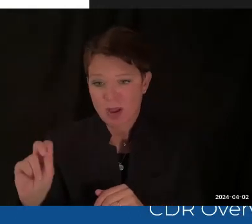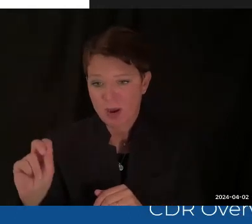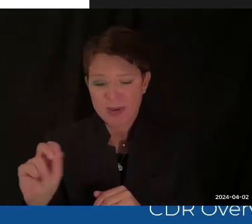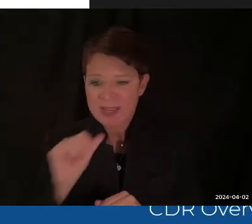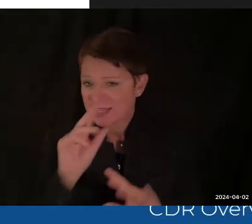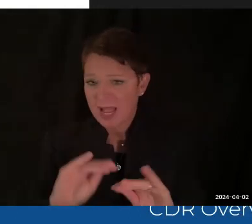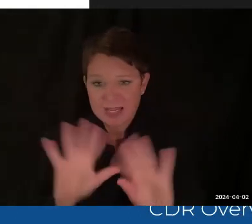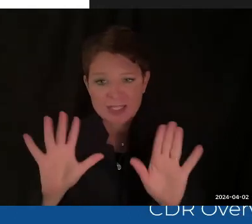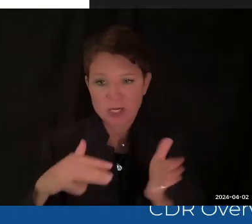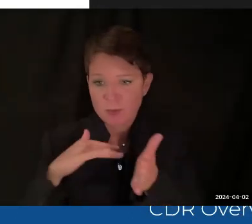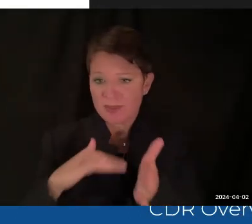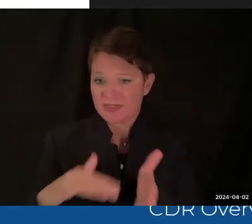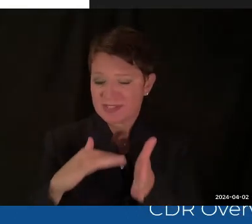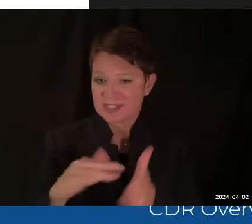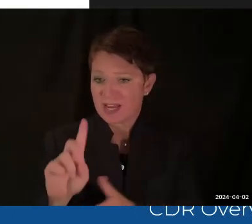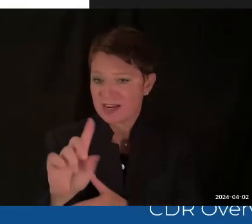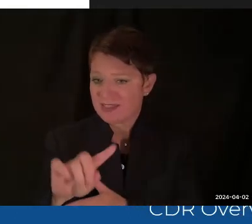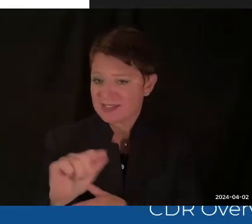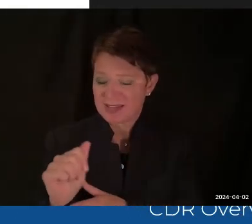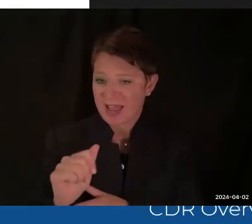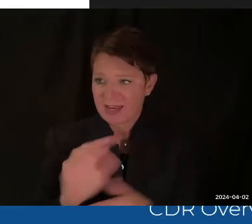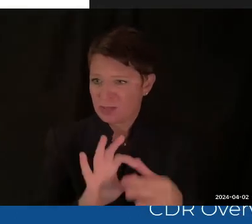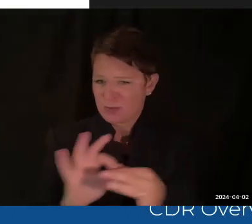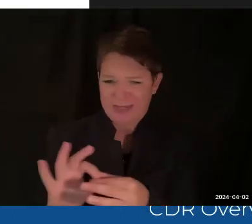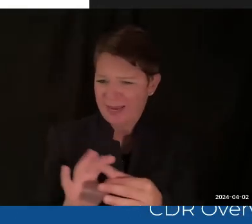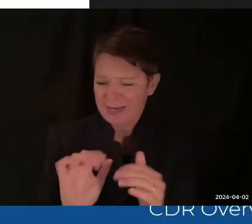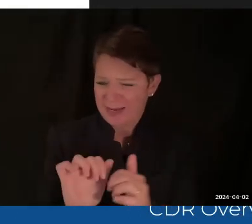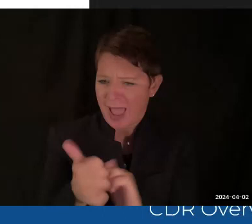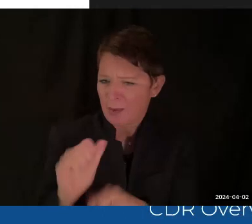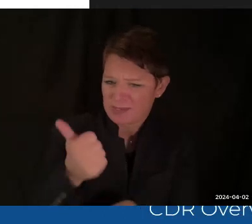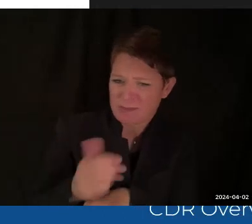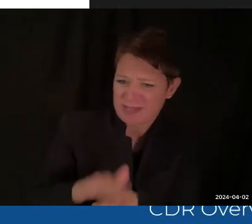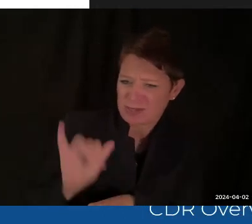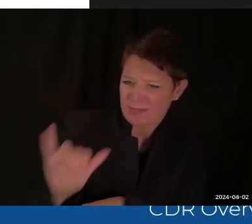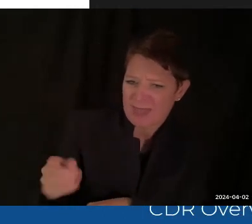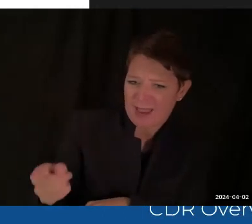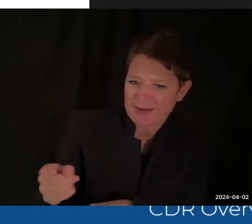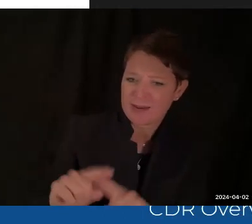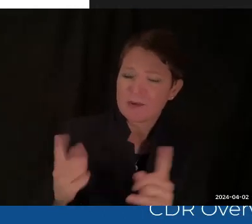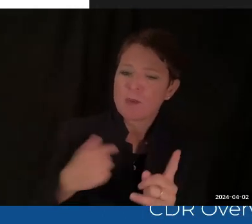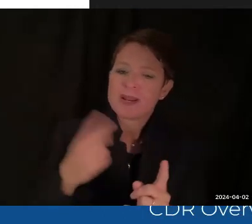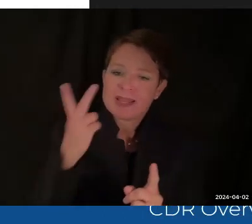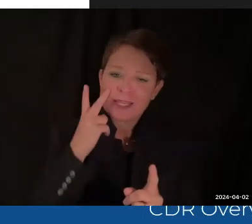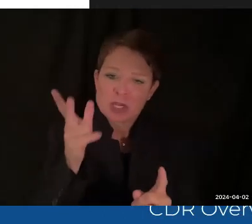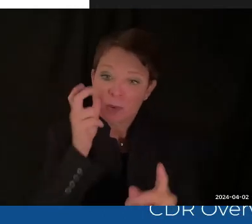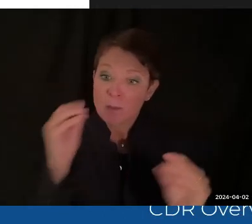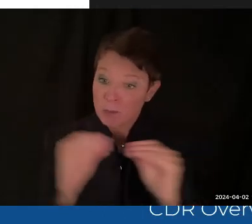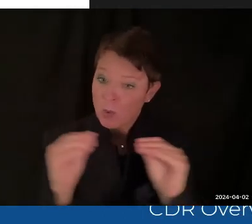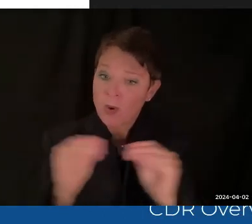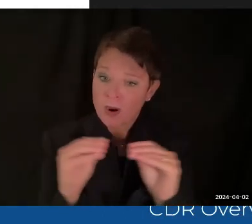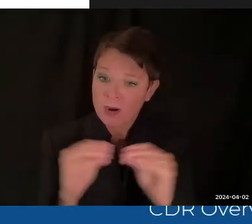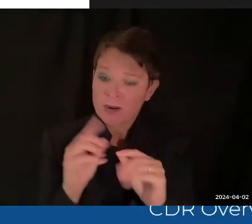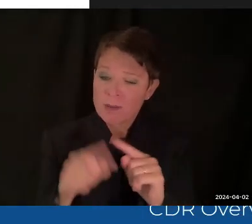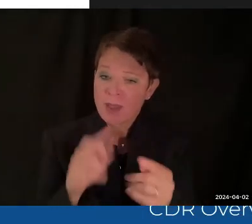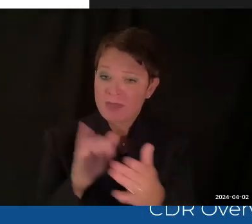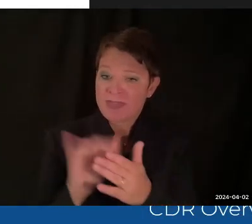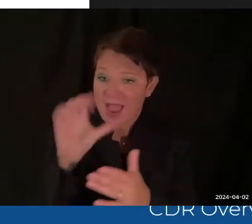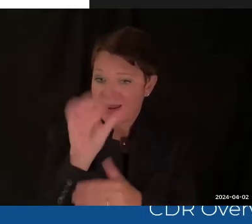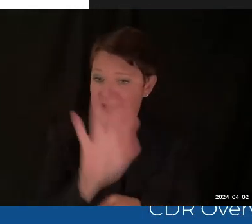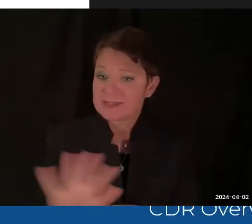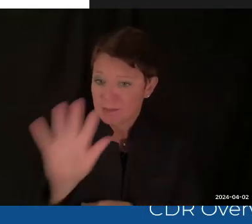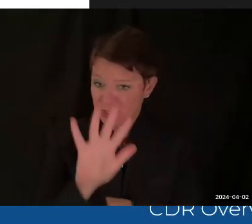clear what the studies this data was based on. So we'd definitely like to hear more transparency about that